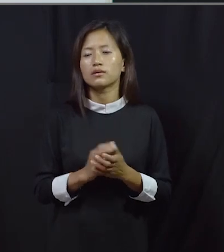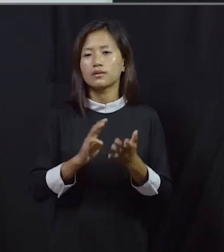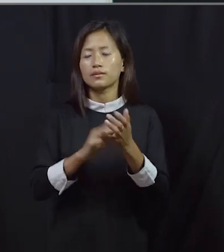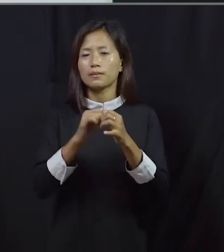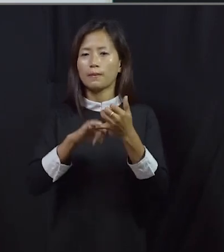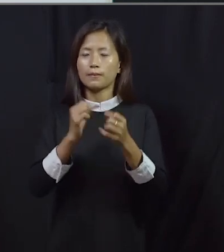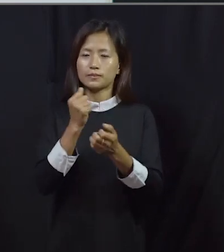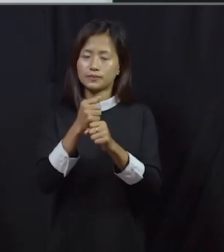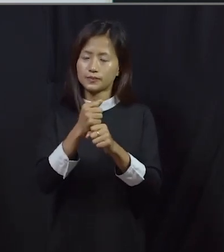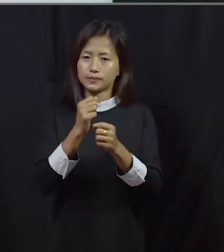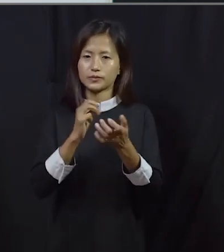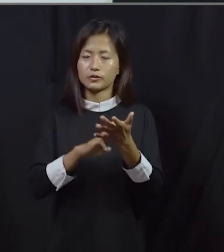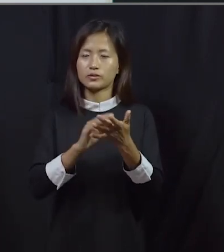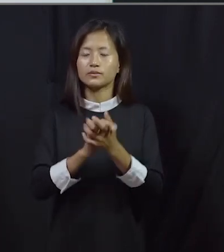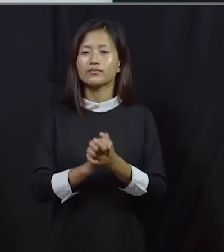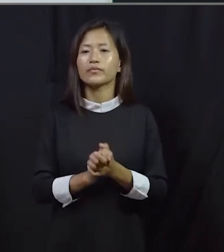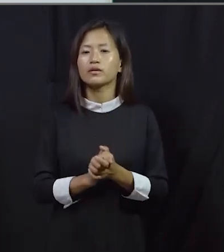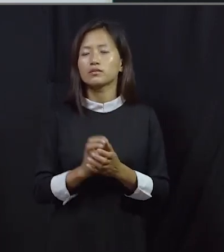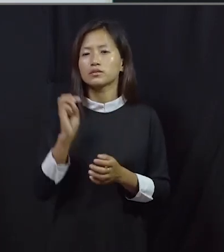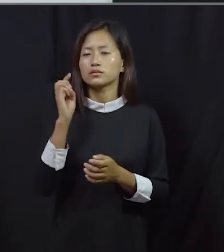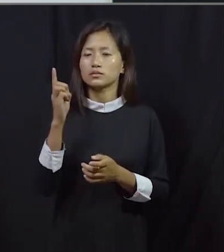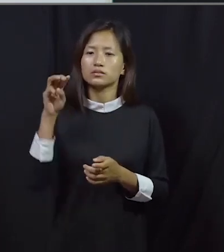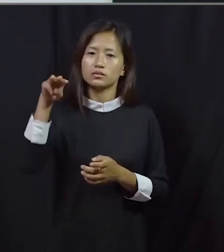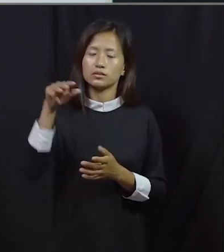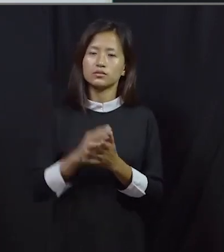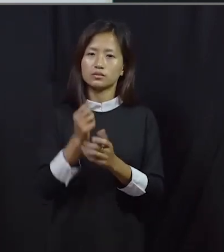is 1000 kg, right? 1000 kg,